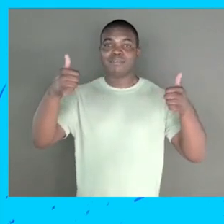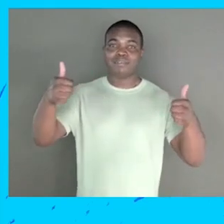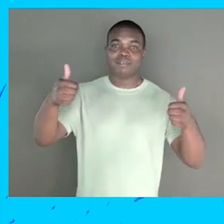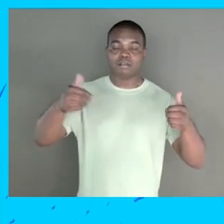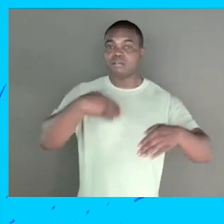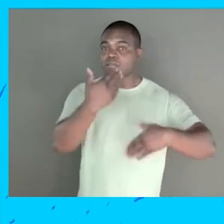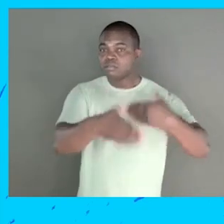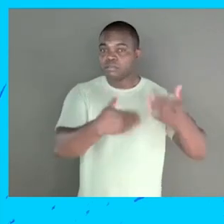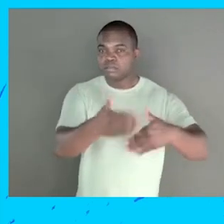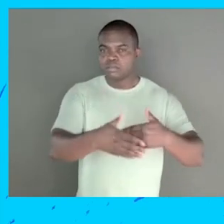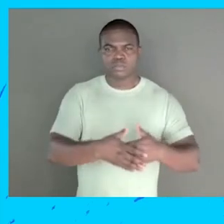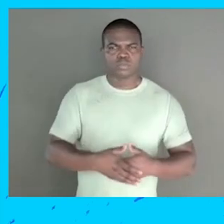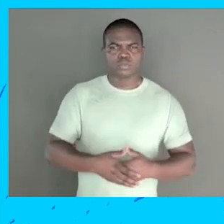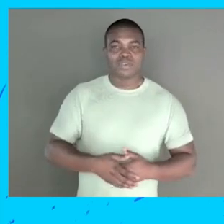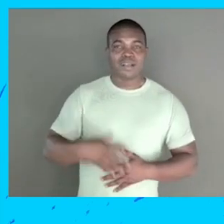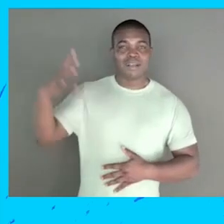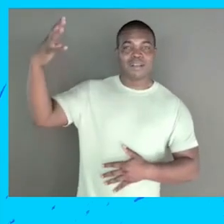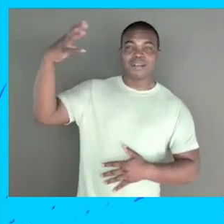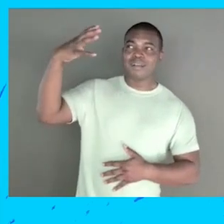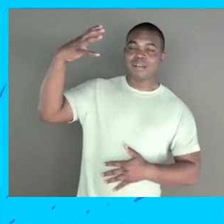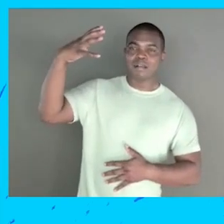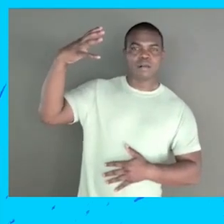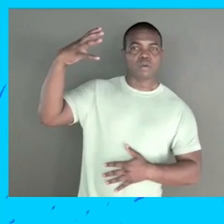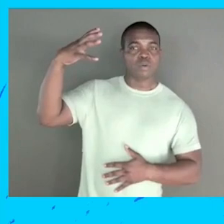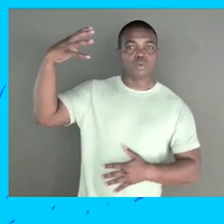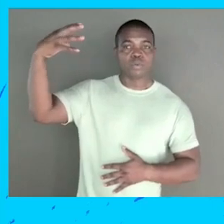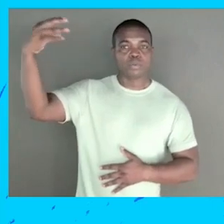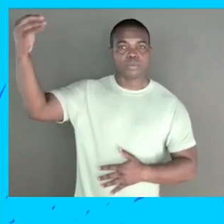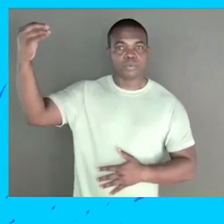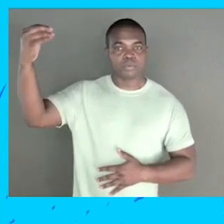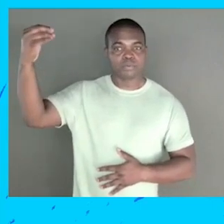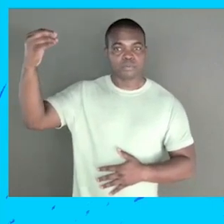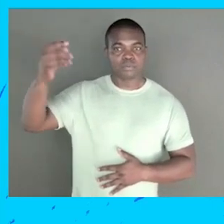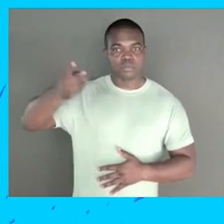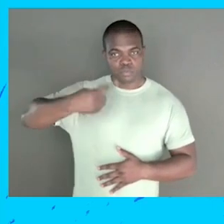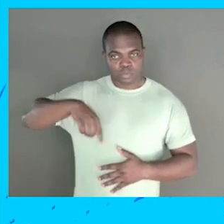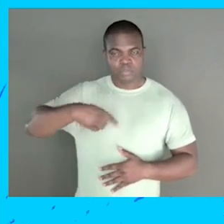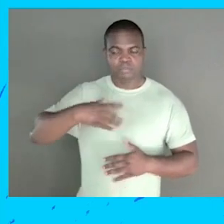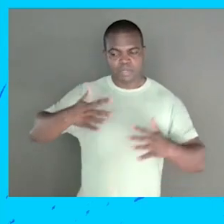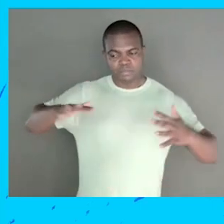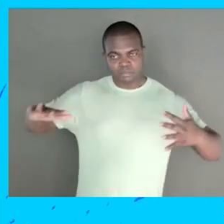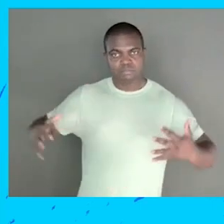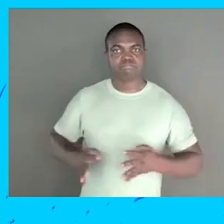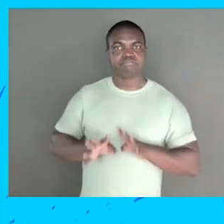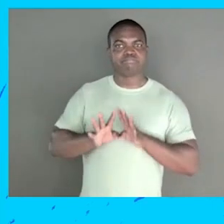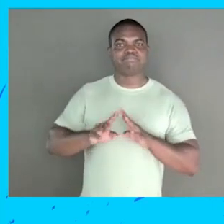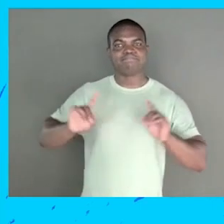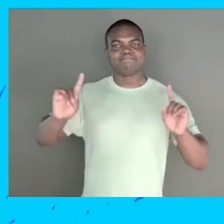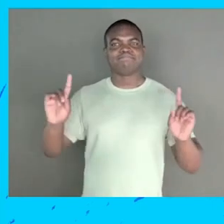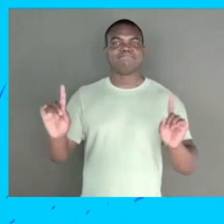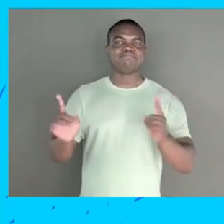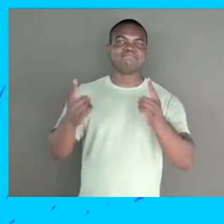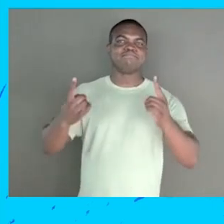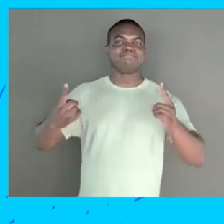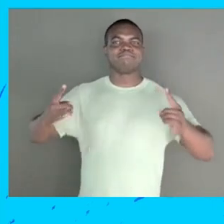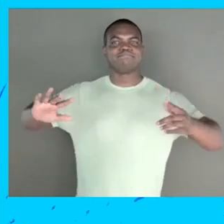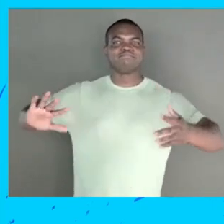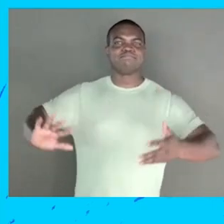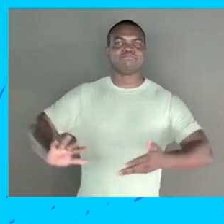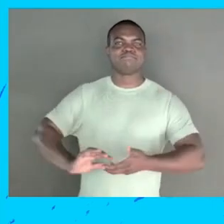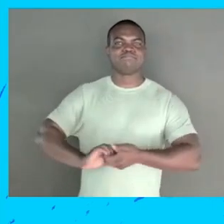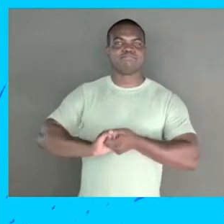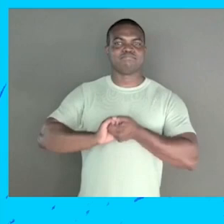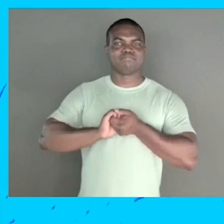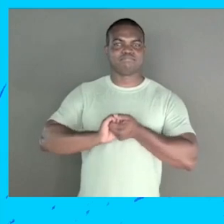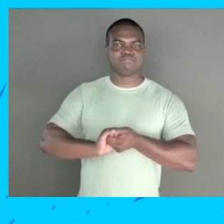sing together, running in circles and connecting as one, just like the old days. Your voices